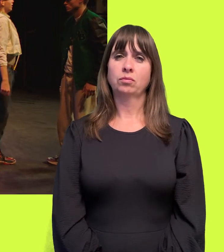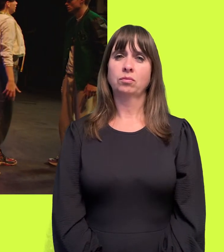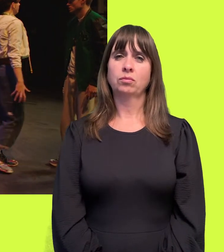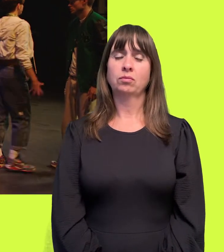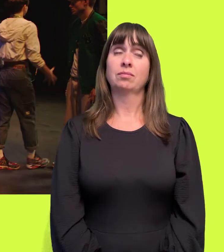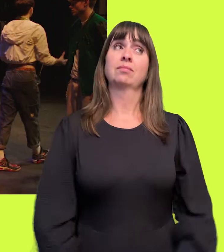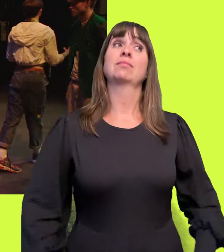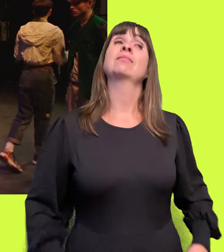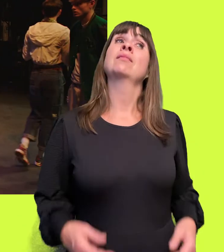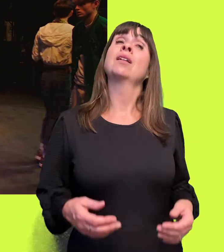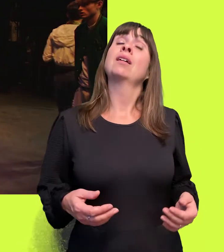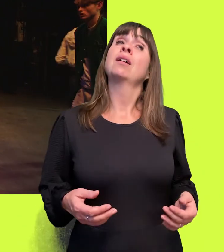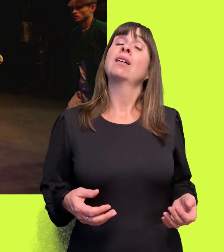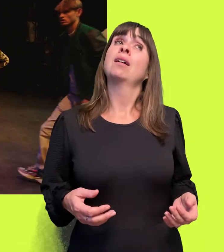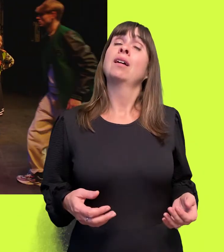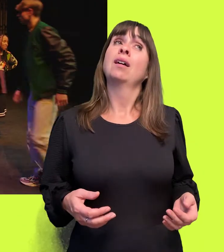So